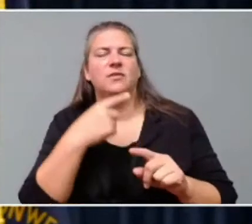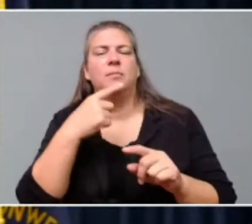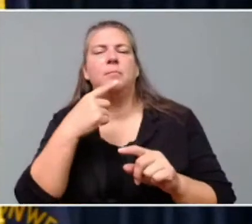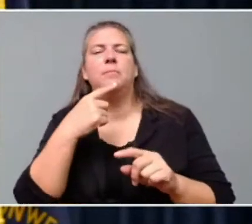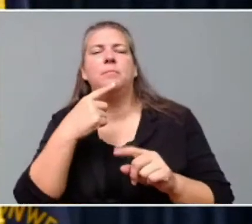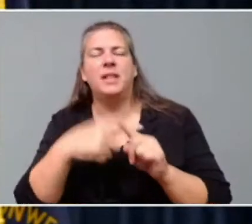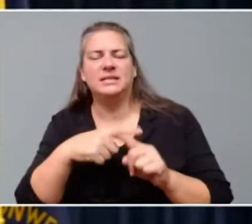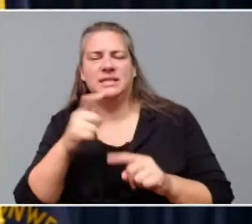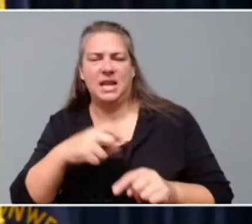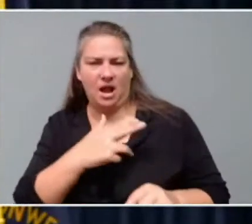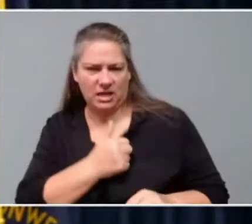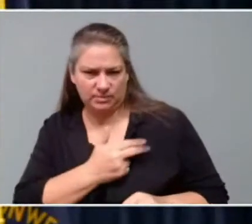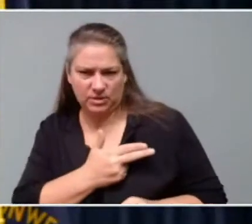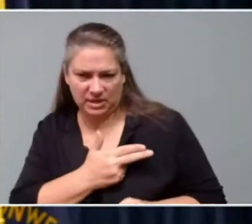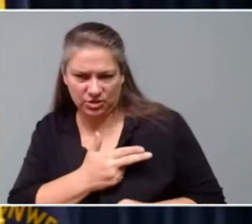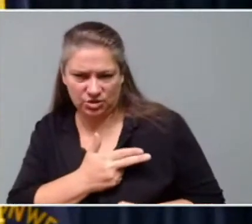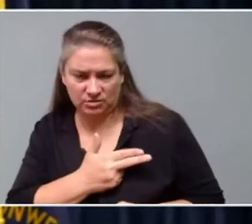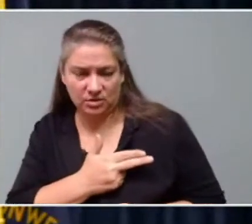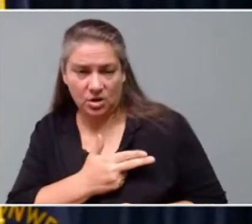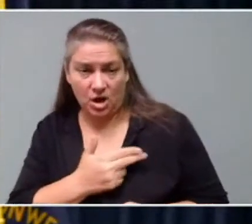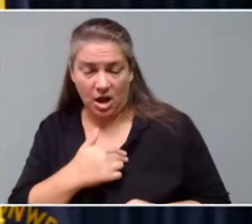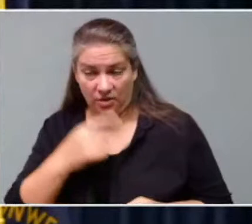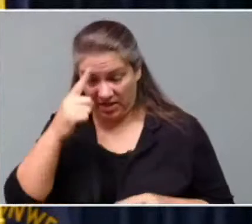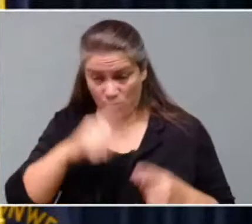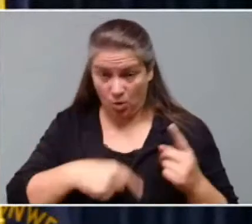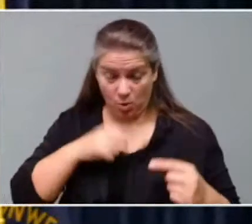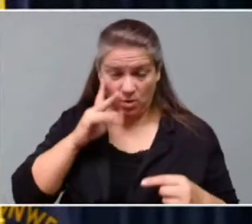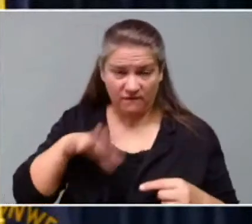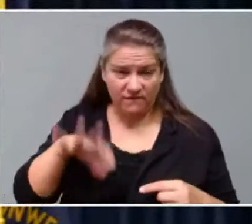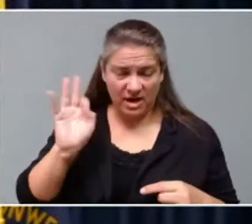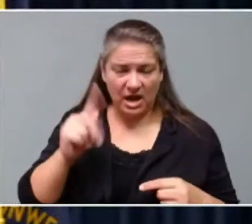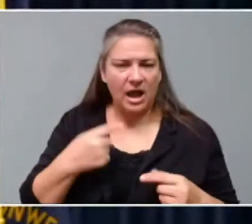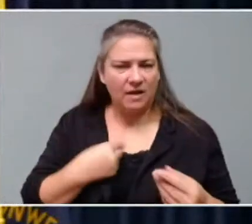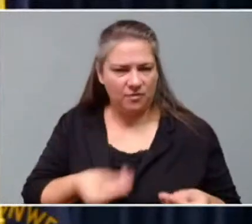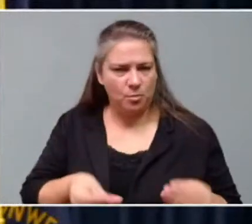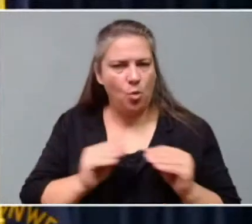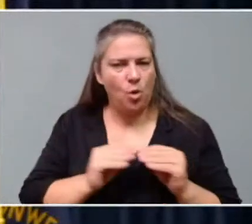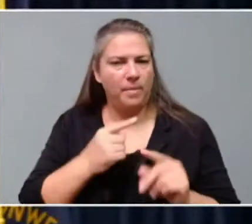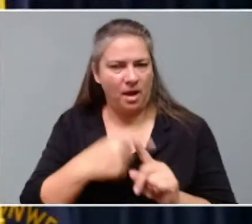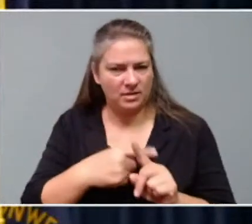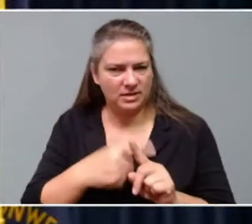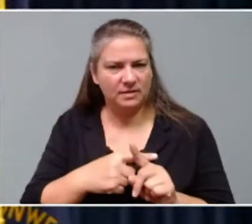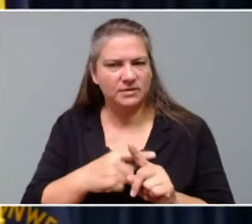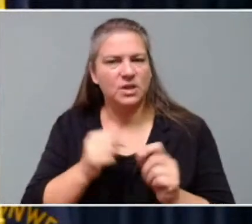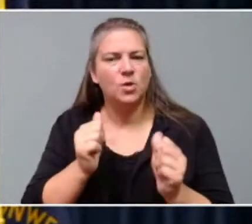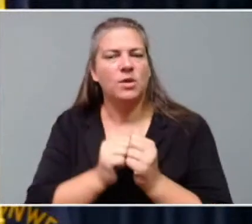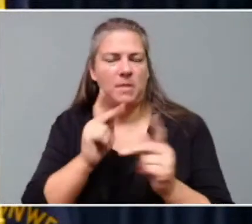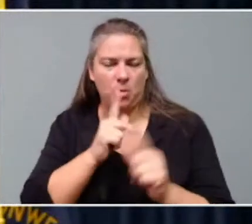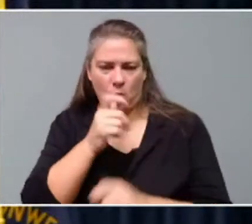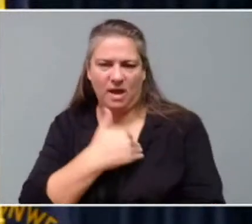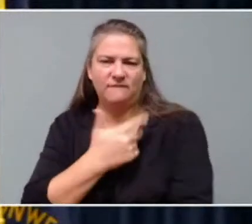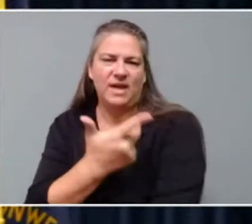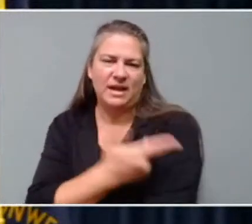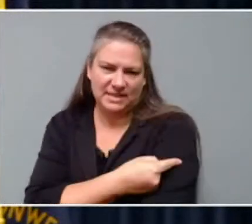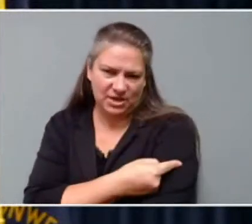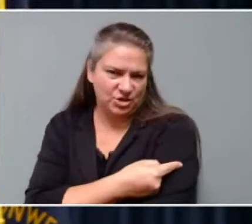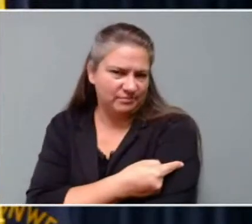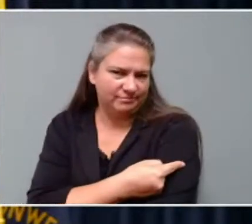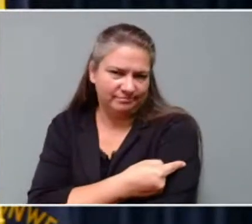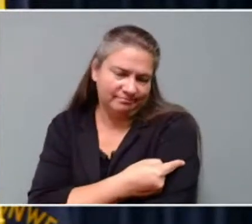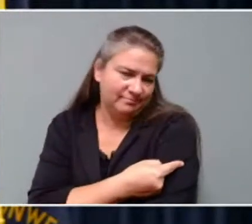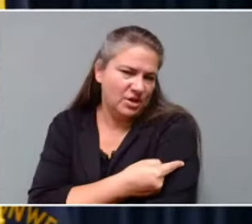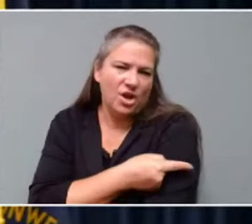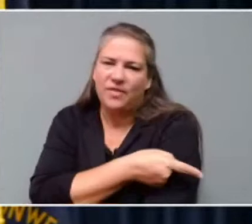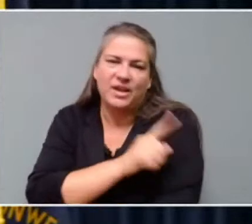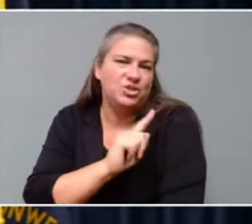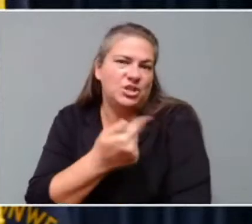I believe it, and what we're going to find out is there are a lot more positives among vaccinated individuals. It's just they're not symptomatic, that